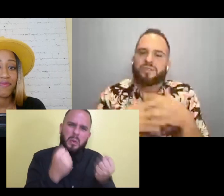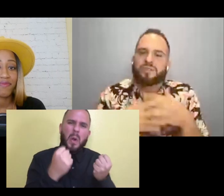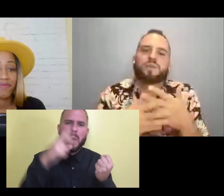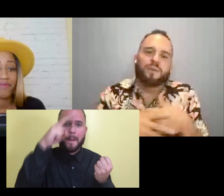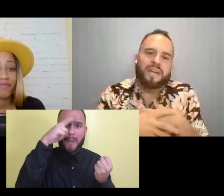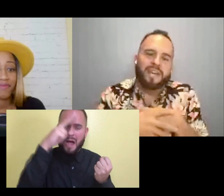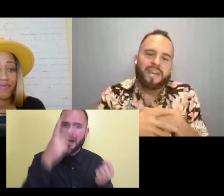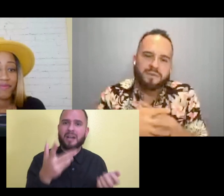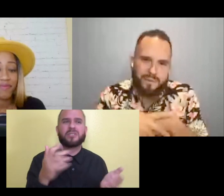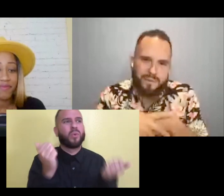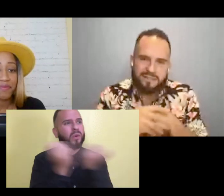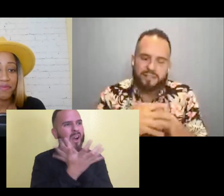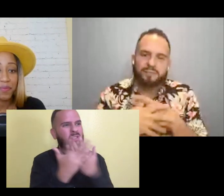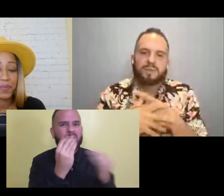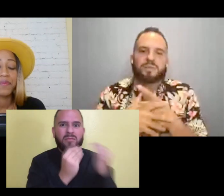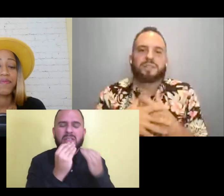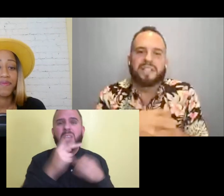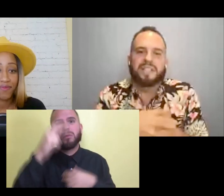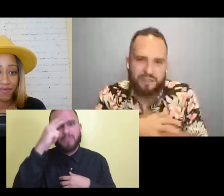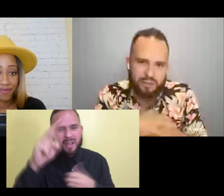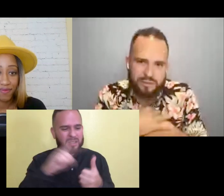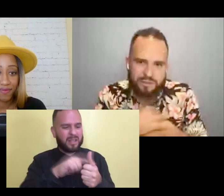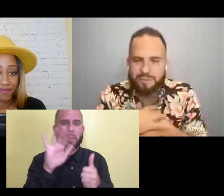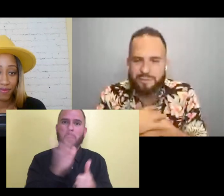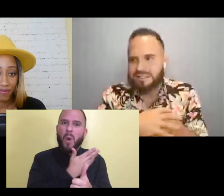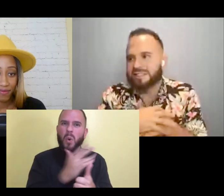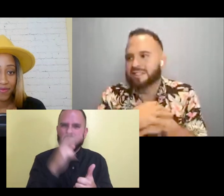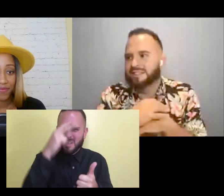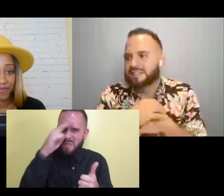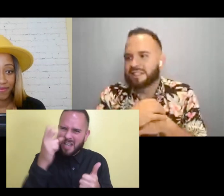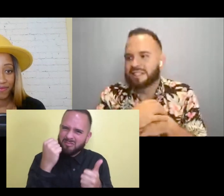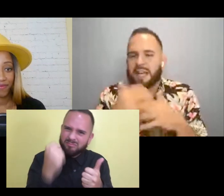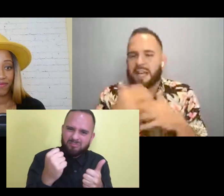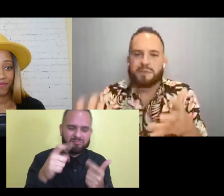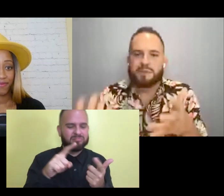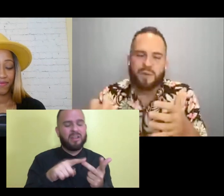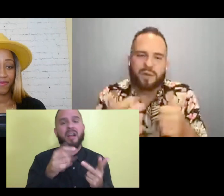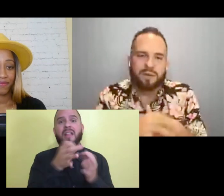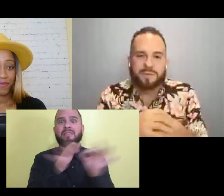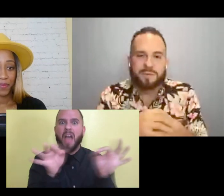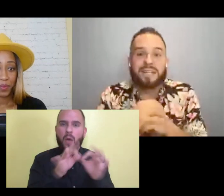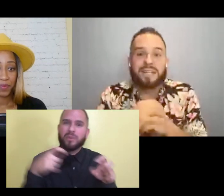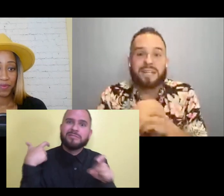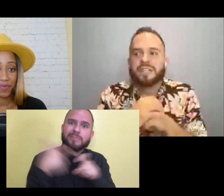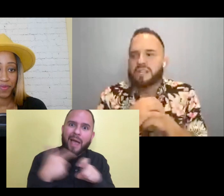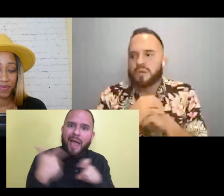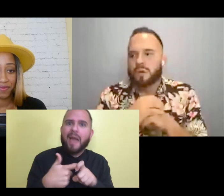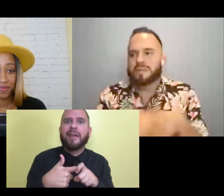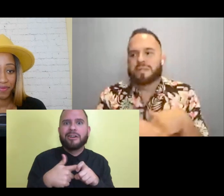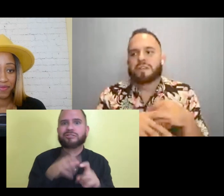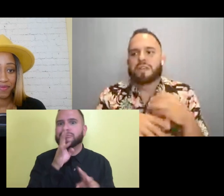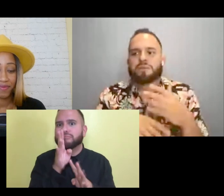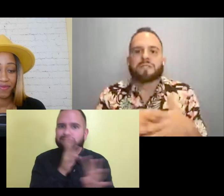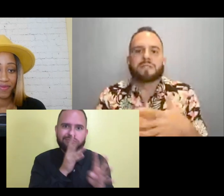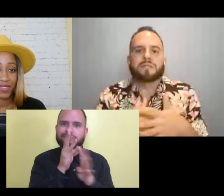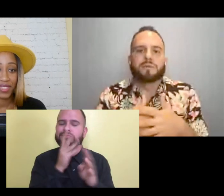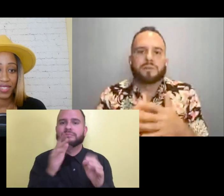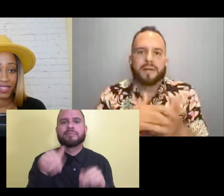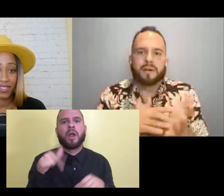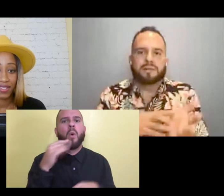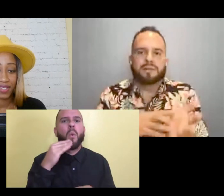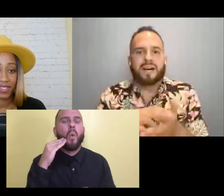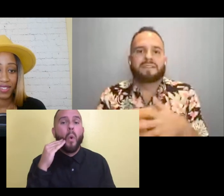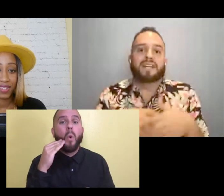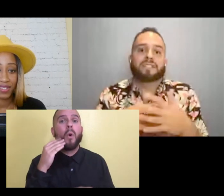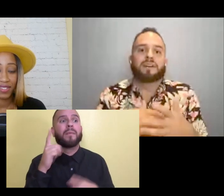Mexican. So the food that we ate was very Mexican. The music we listened to was very Mexican. The language we spoke here was Spanish. So it wasn't until I went to school